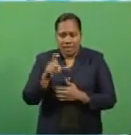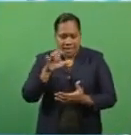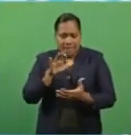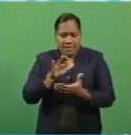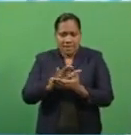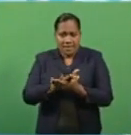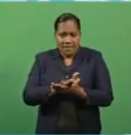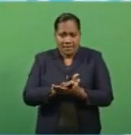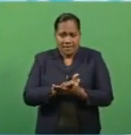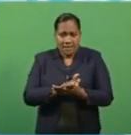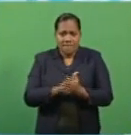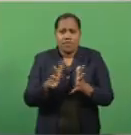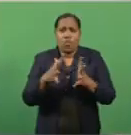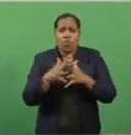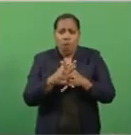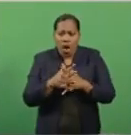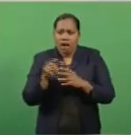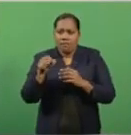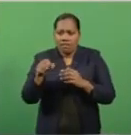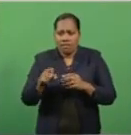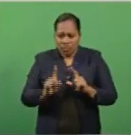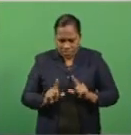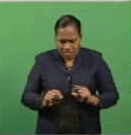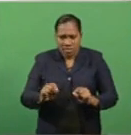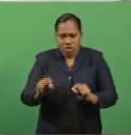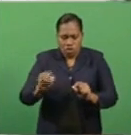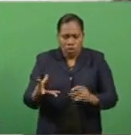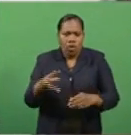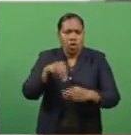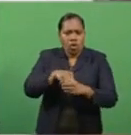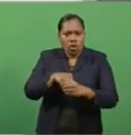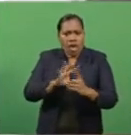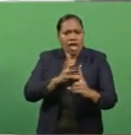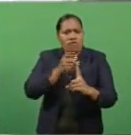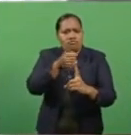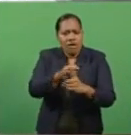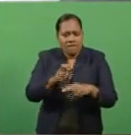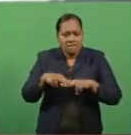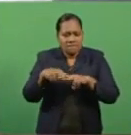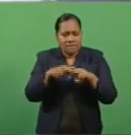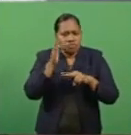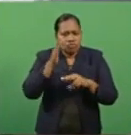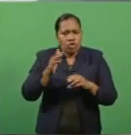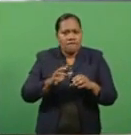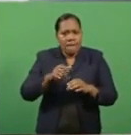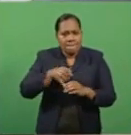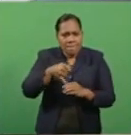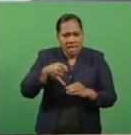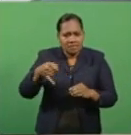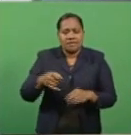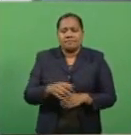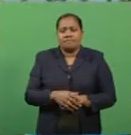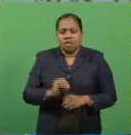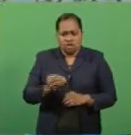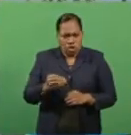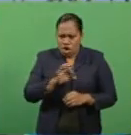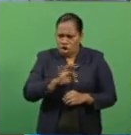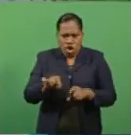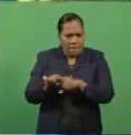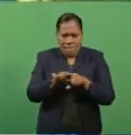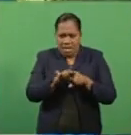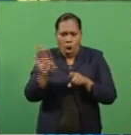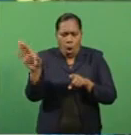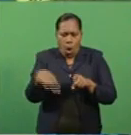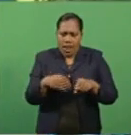the Fiji National University's Fiji School of Medicine. But getting a qualification did not mean all would go smooth for her. There weren't a lot